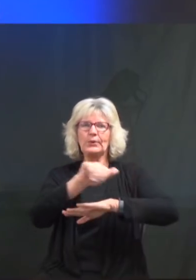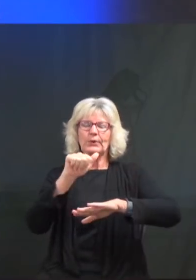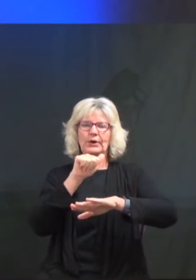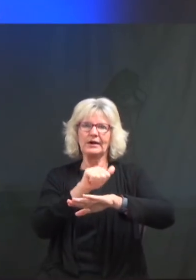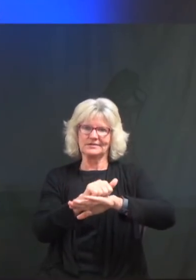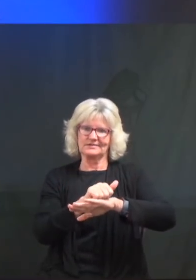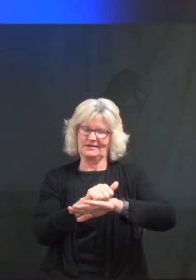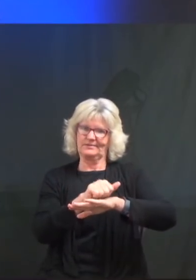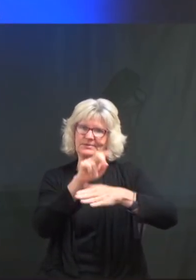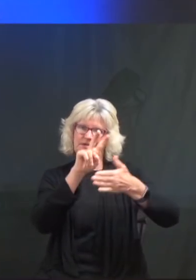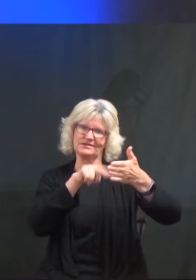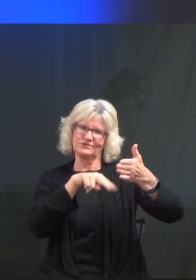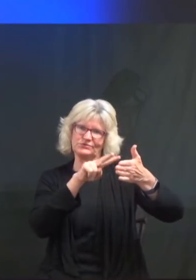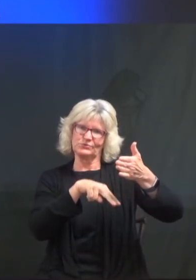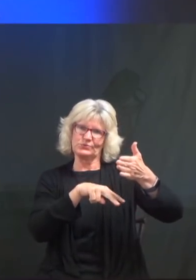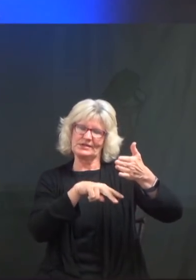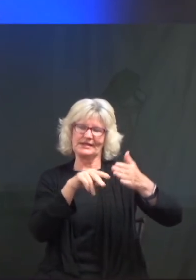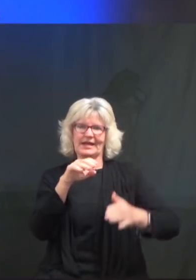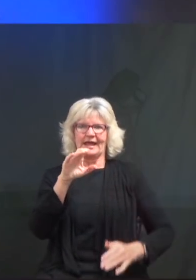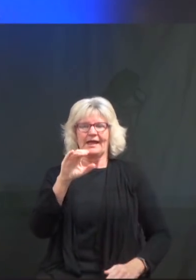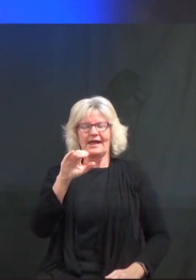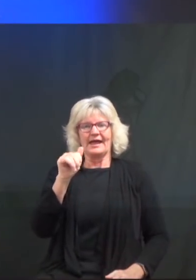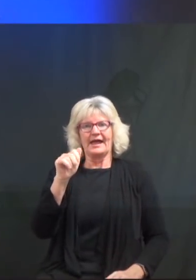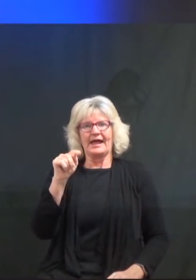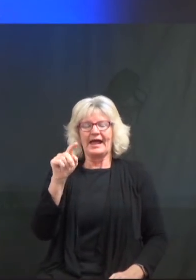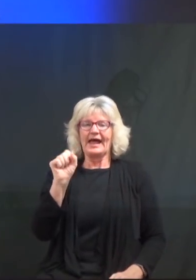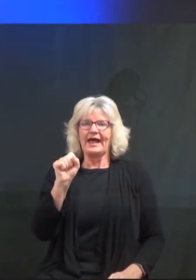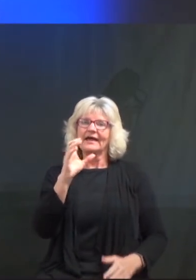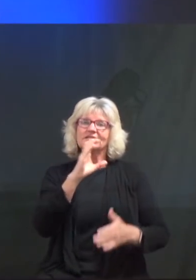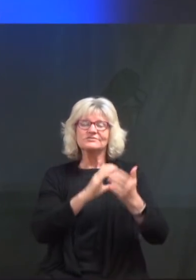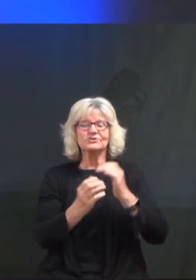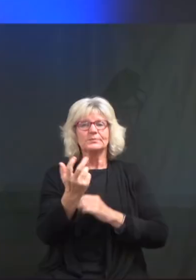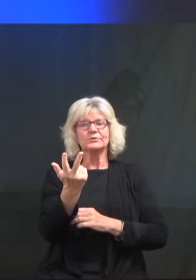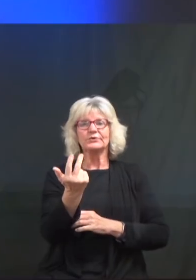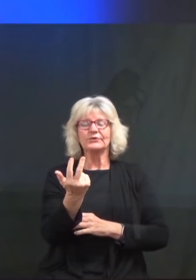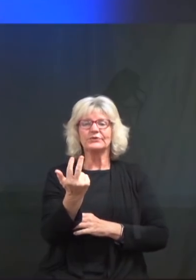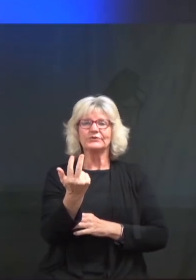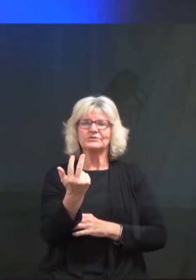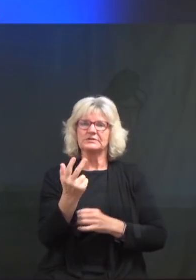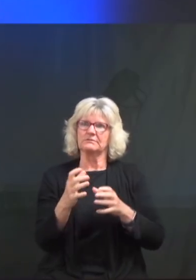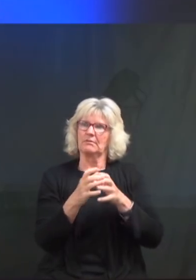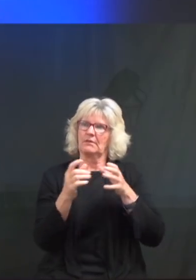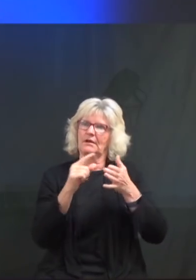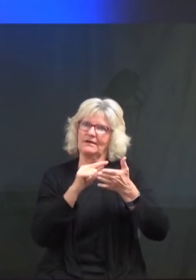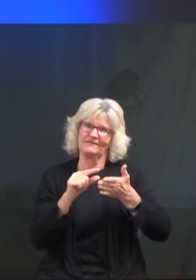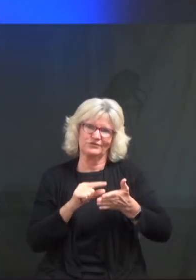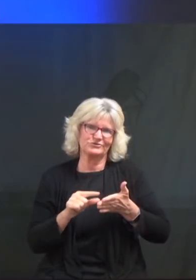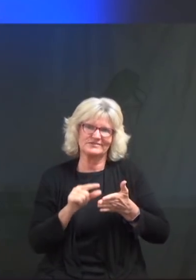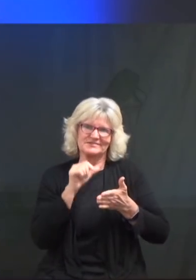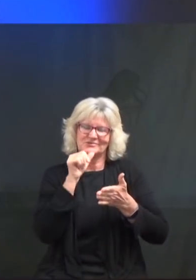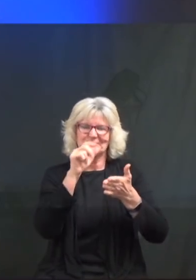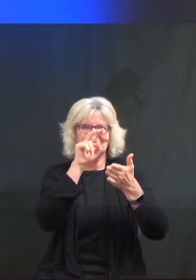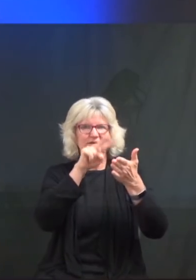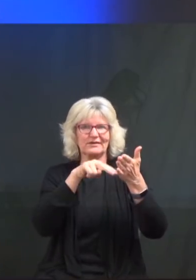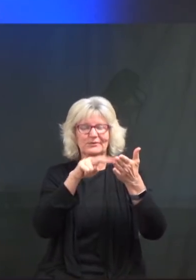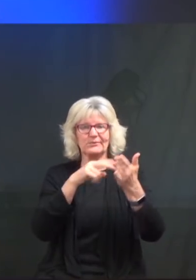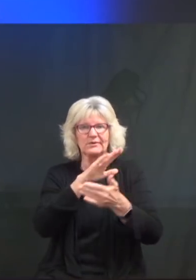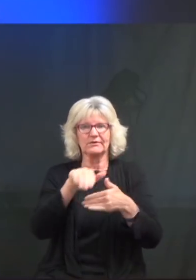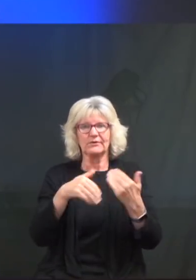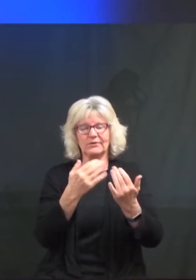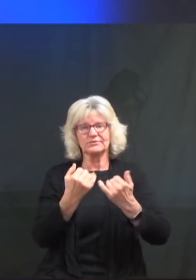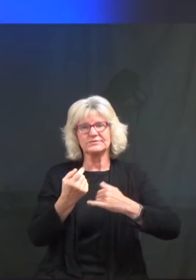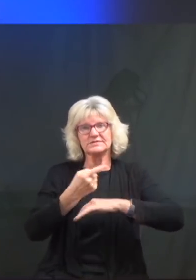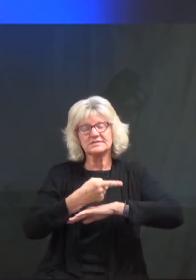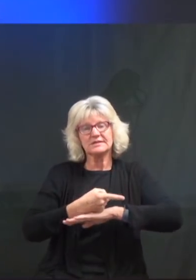through Acts chapter 13. There's a lot of verses, so I'm not going to take the time to read all of those verses, but we're going to cover all of